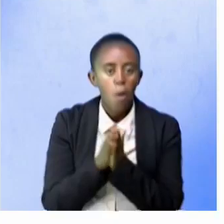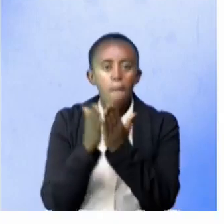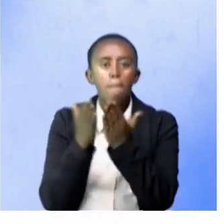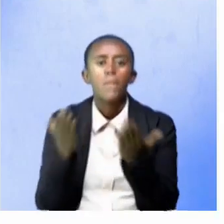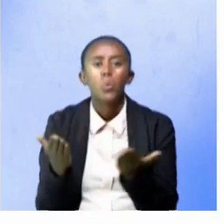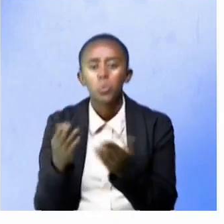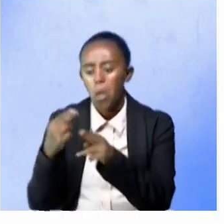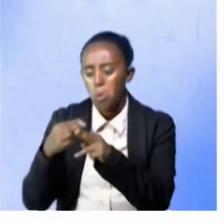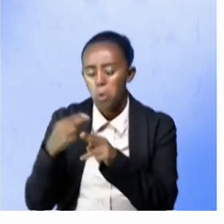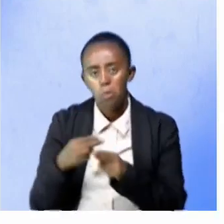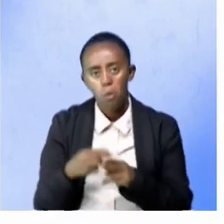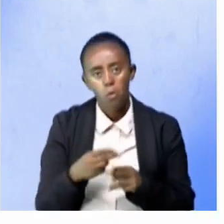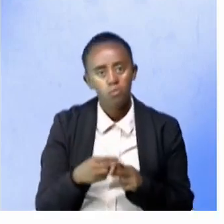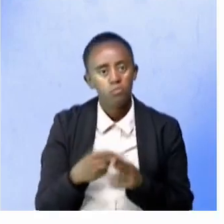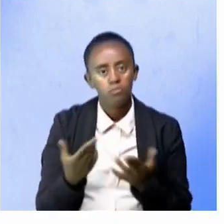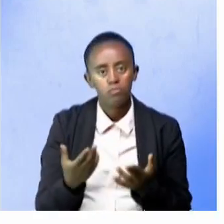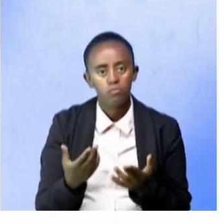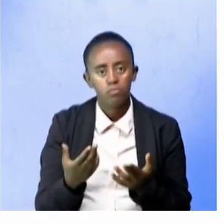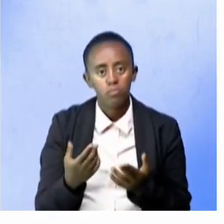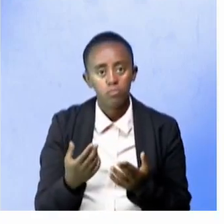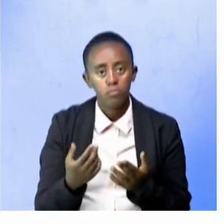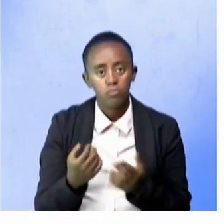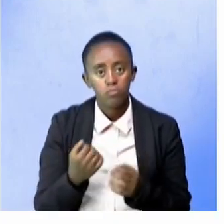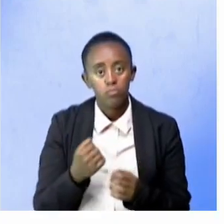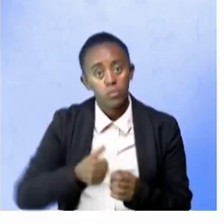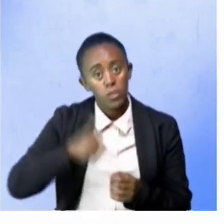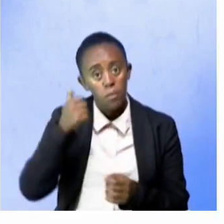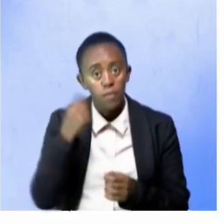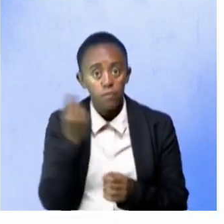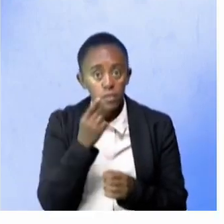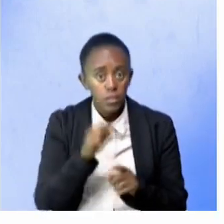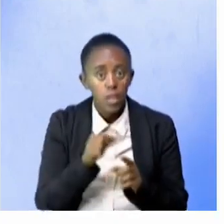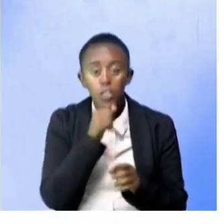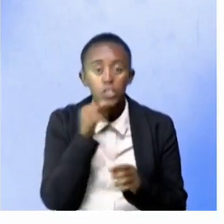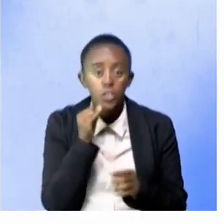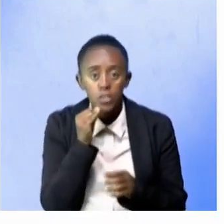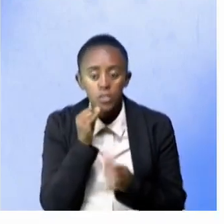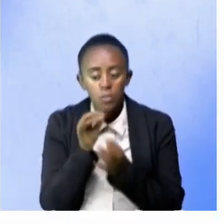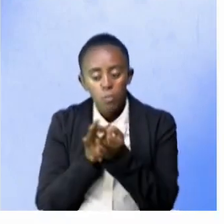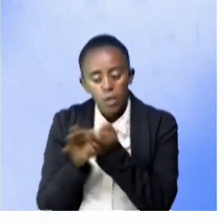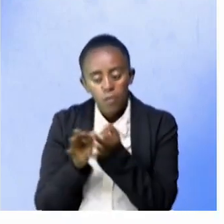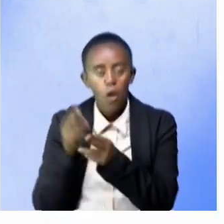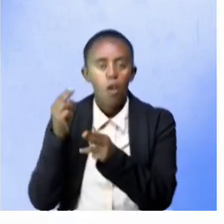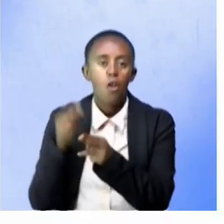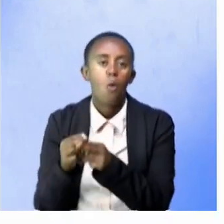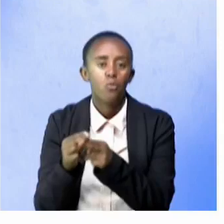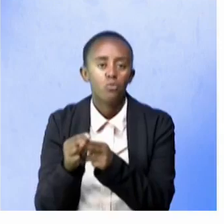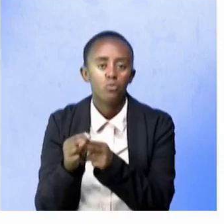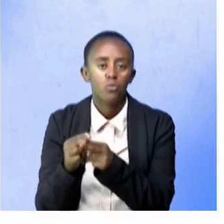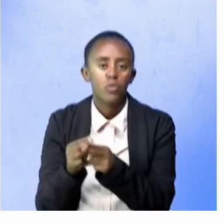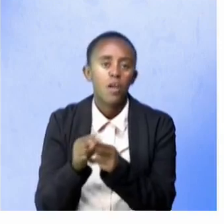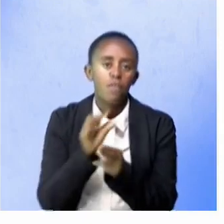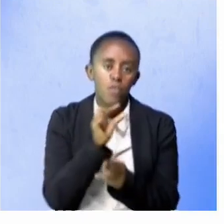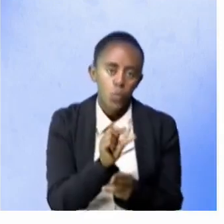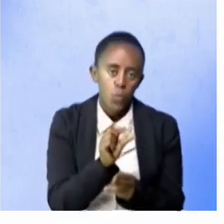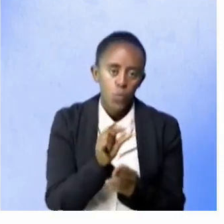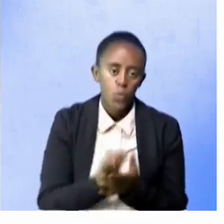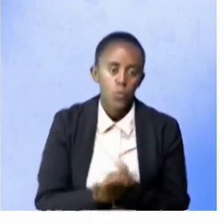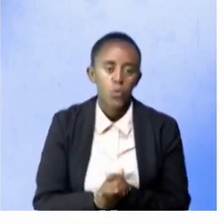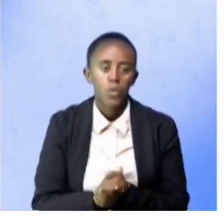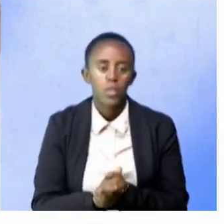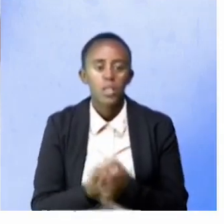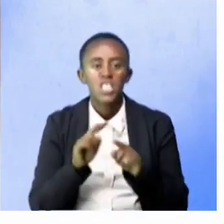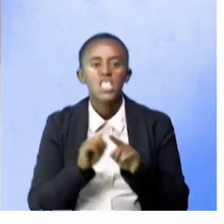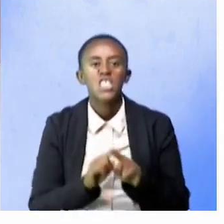every context. Right? That is the main function of an adjective, is to modify a noun. Few,